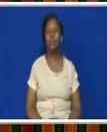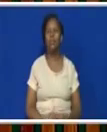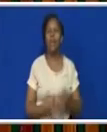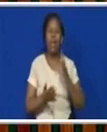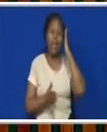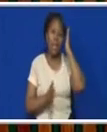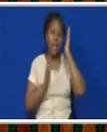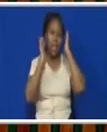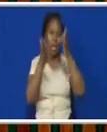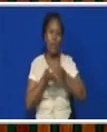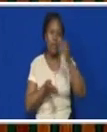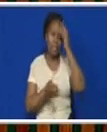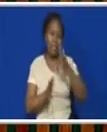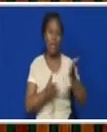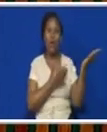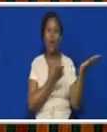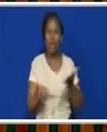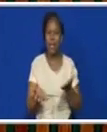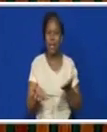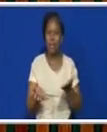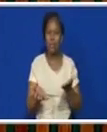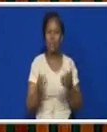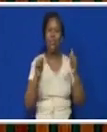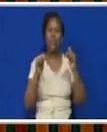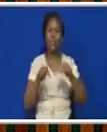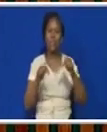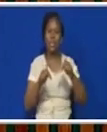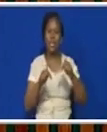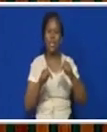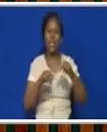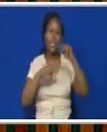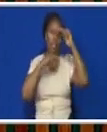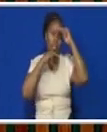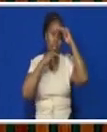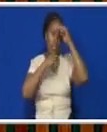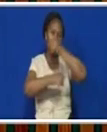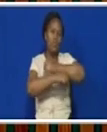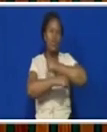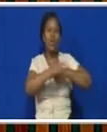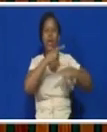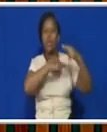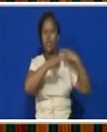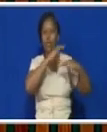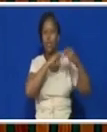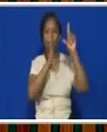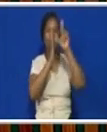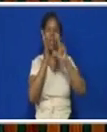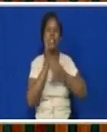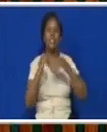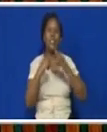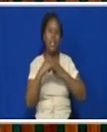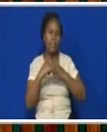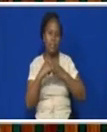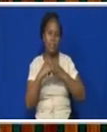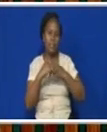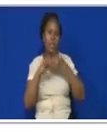Hello learner, welcome to our today's secondary school revision lesson 8.